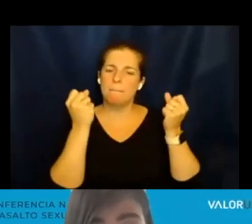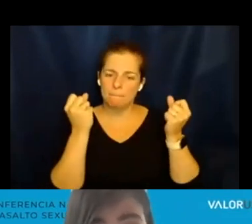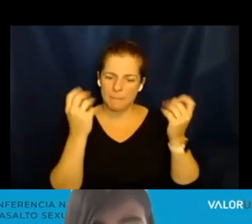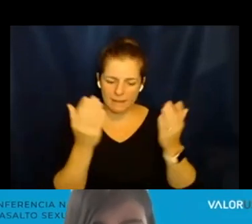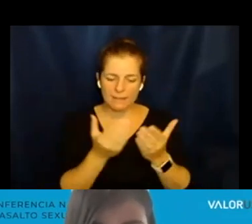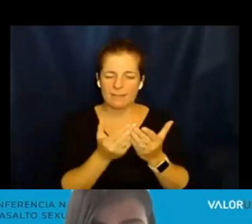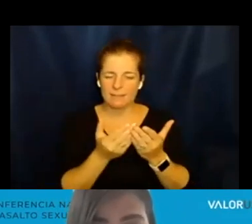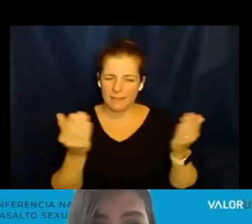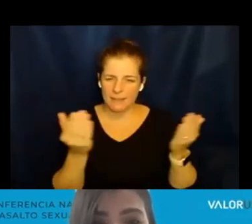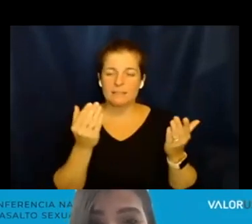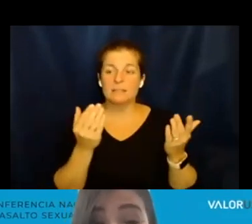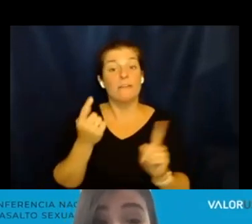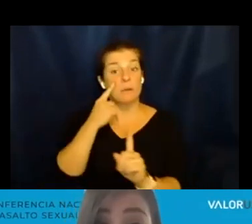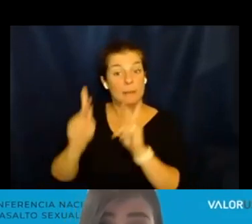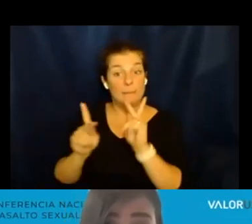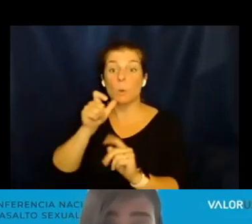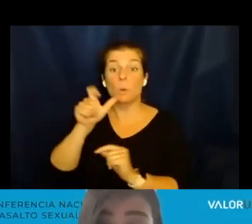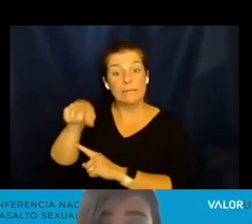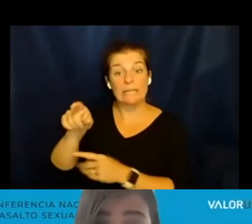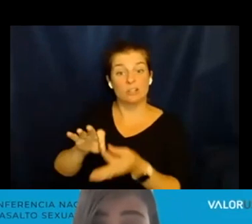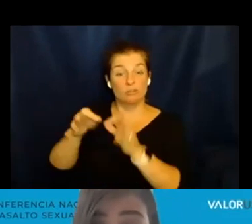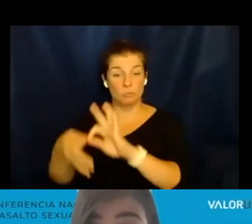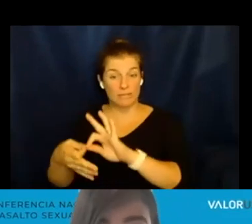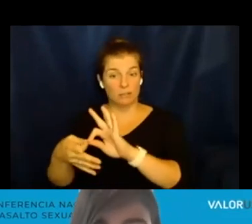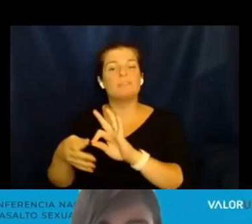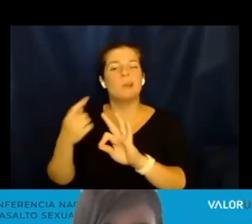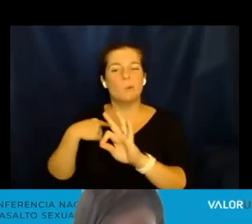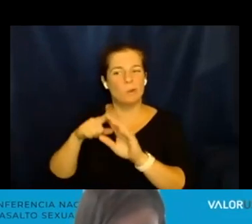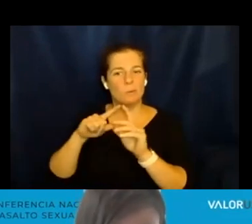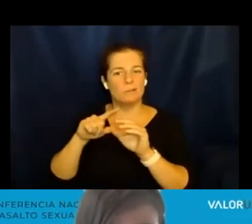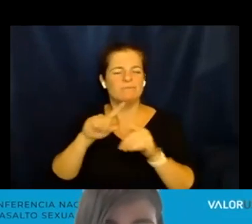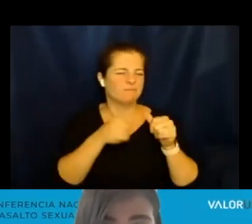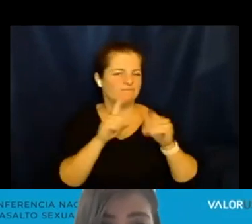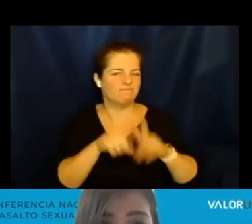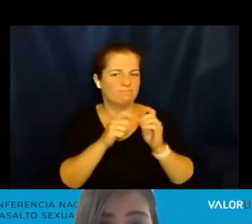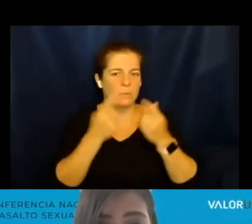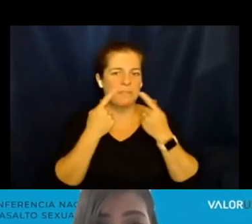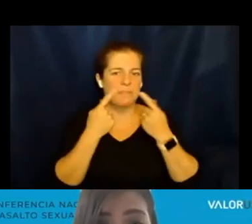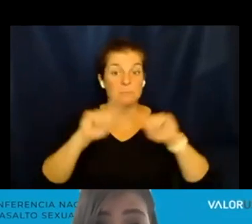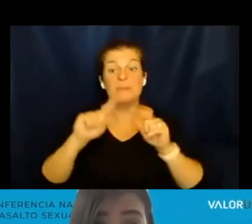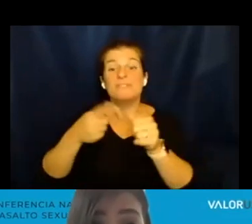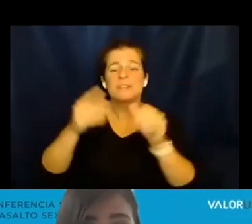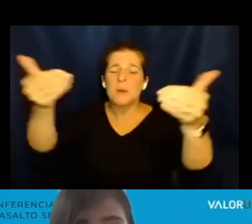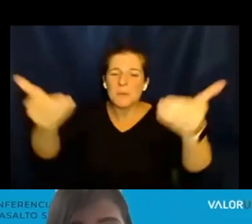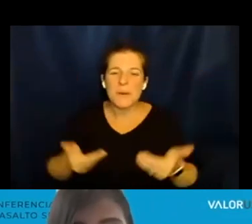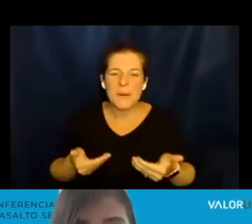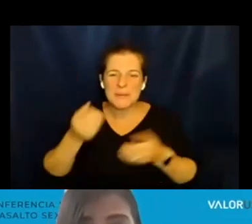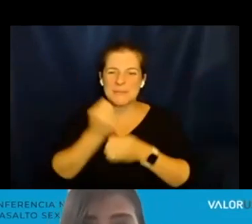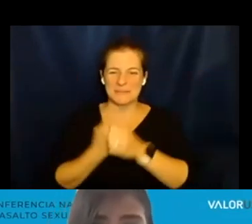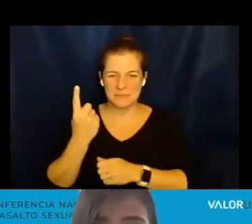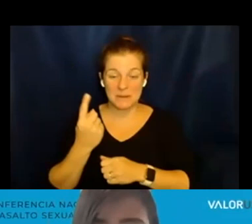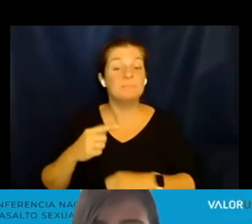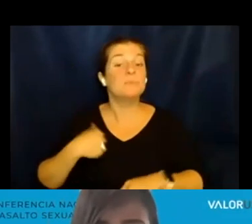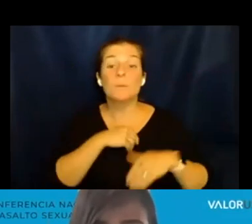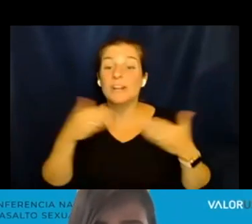need interpretation let's give some announcements first but first of all i want to welcome all of you we are here again